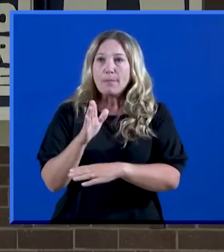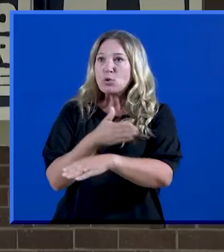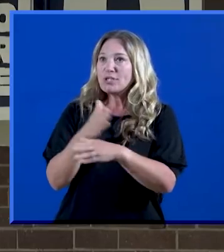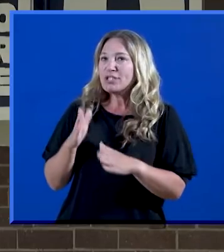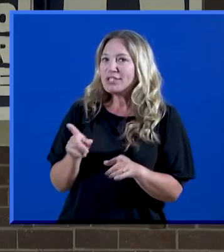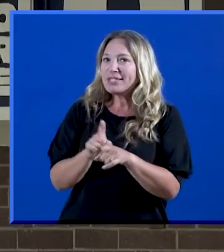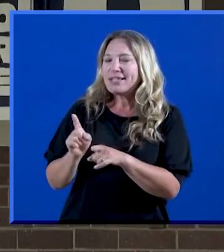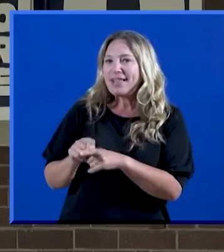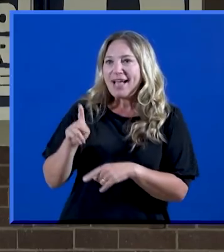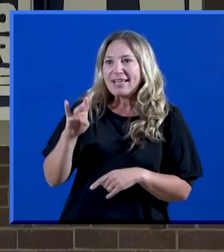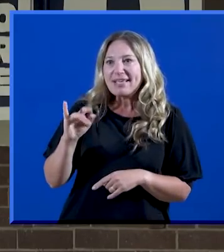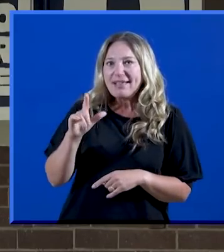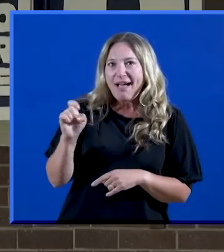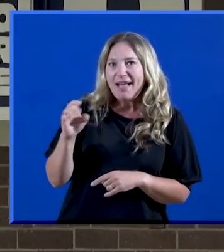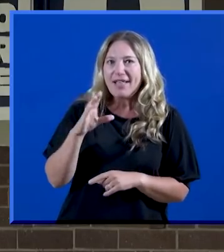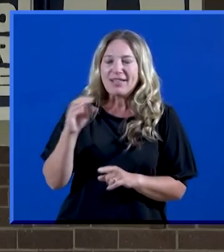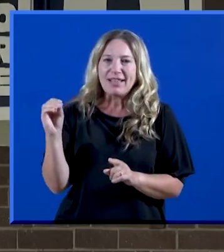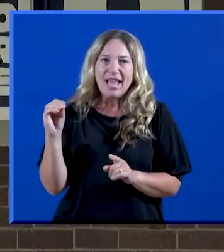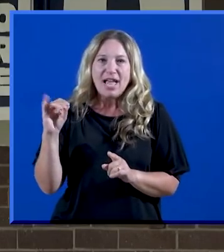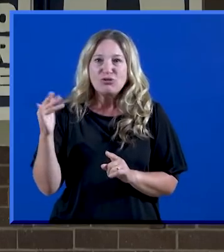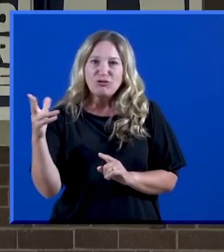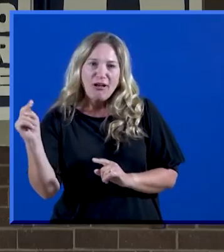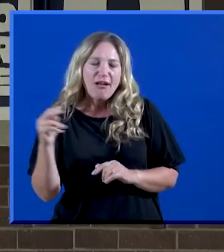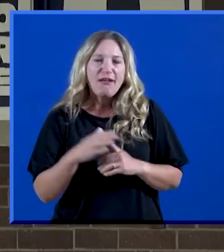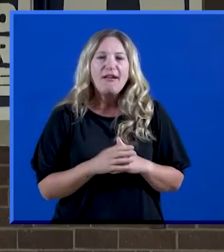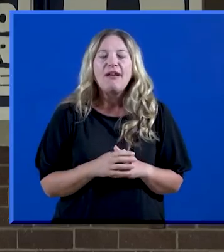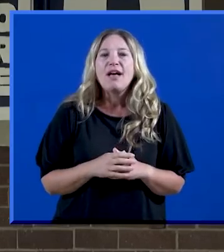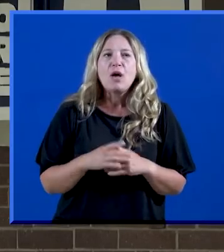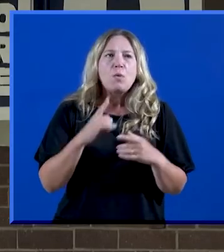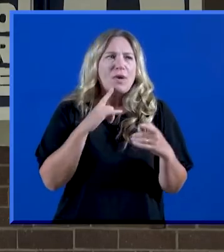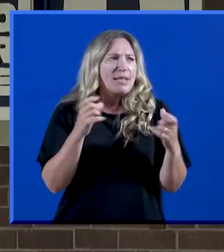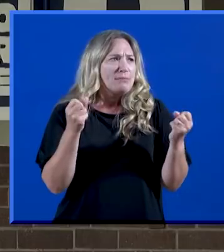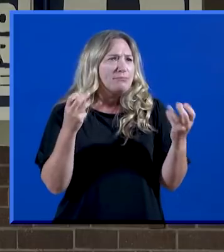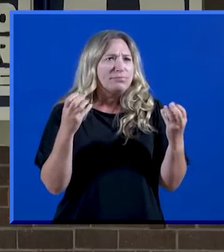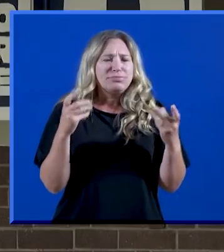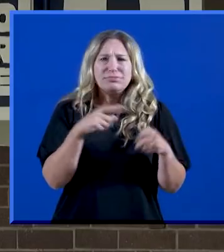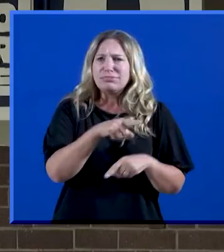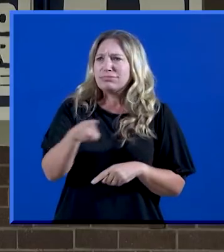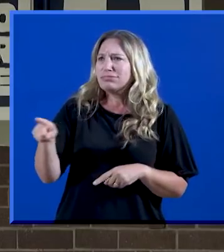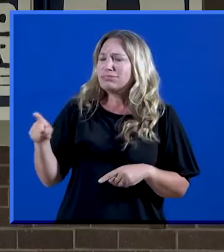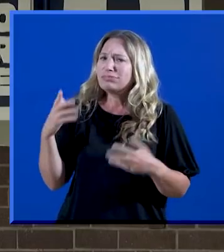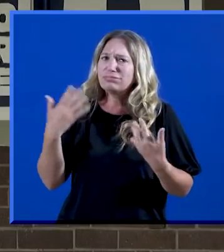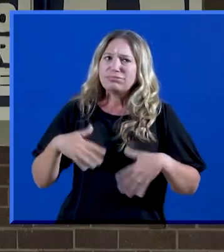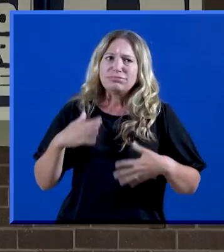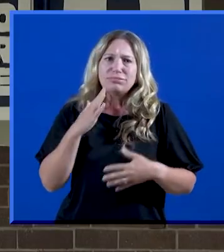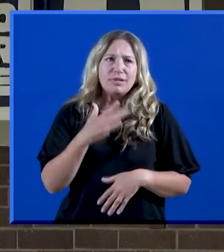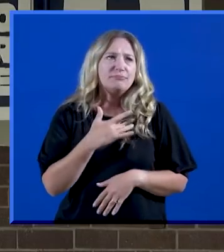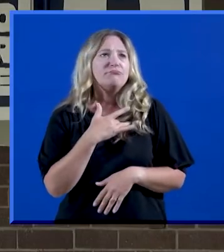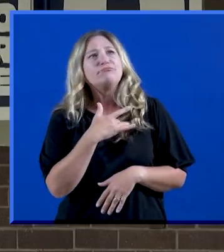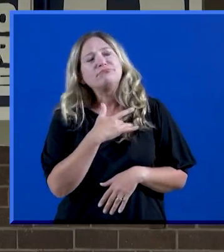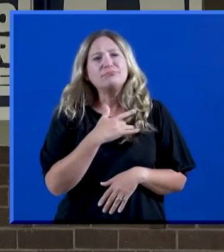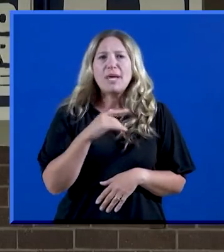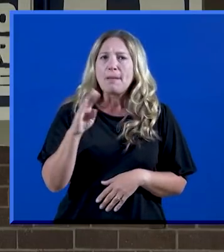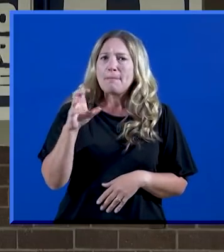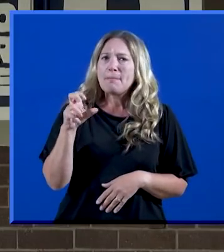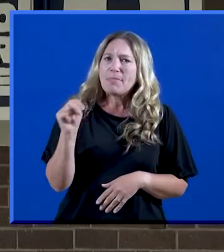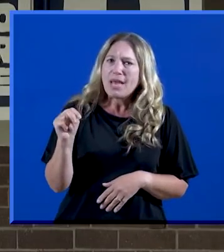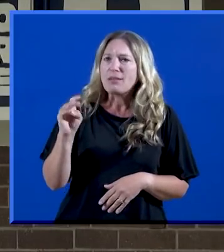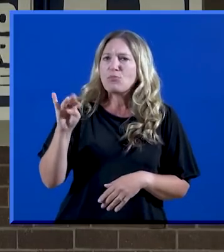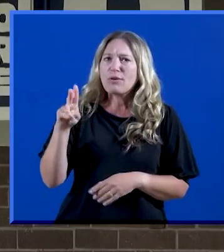and Kyle Taft. Then there are just all-around great human hearts like Ben Murphy and